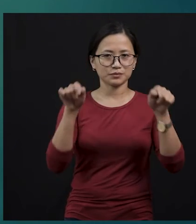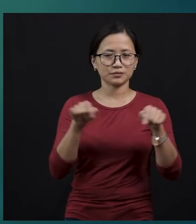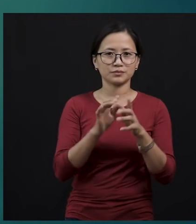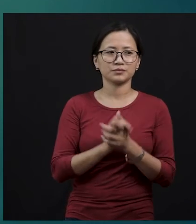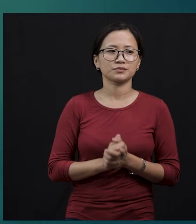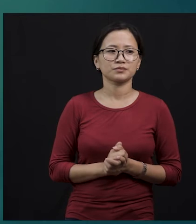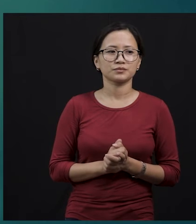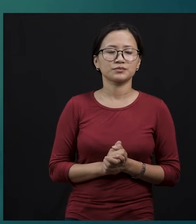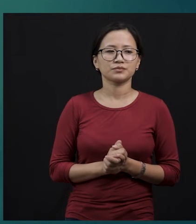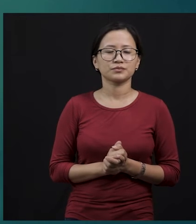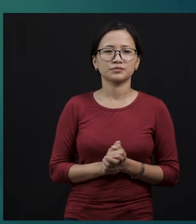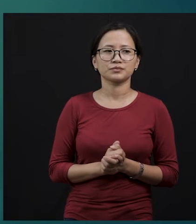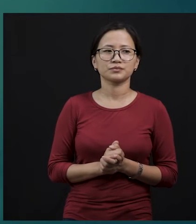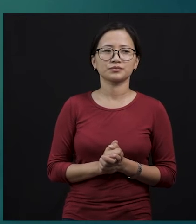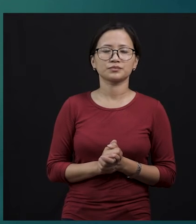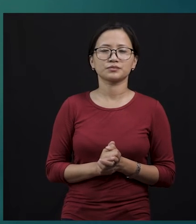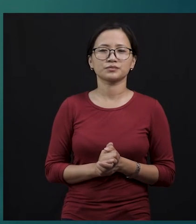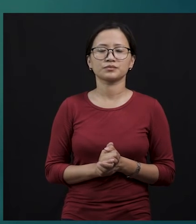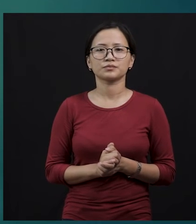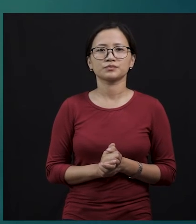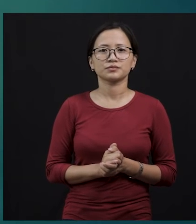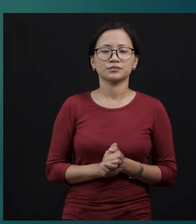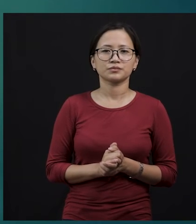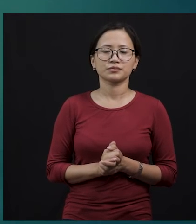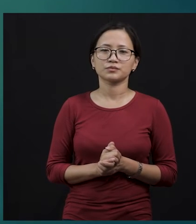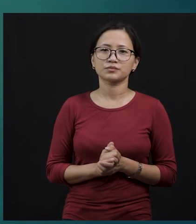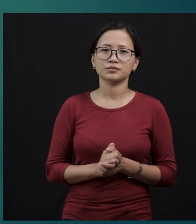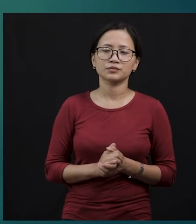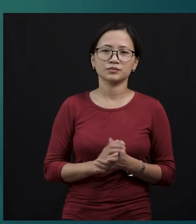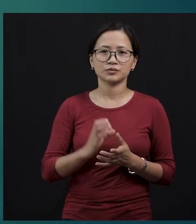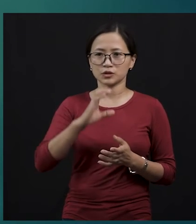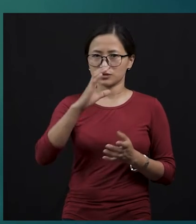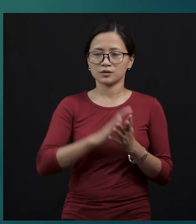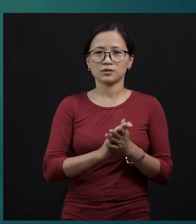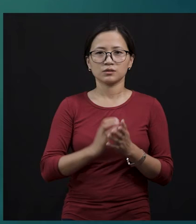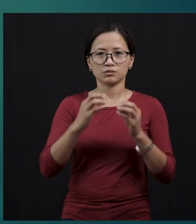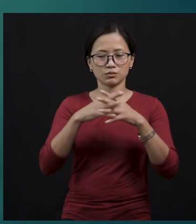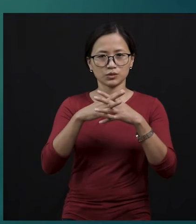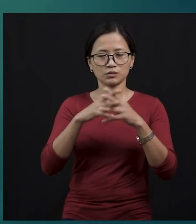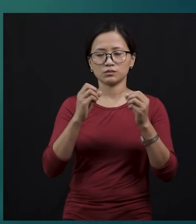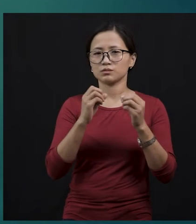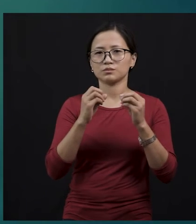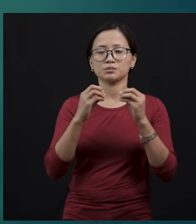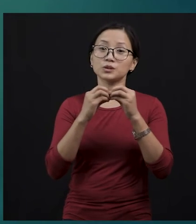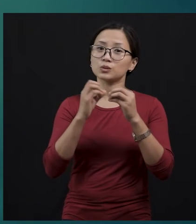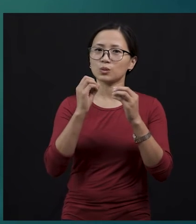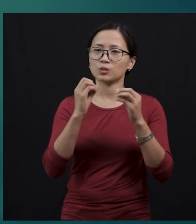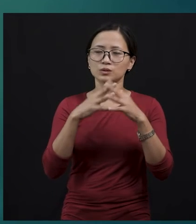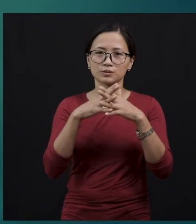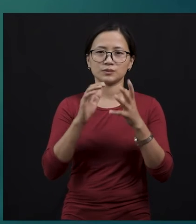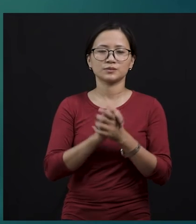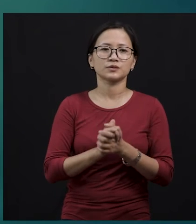bow that bridges, okay? You know what is a bow, right? Curve. C is in the shape of a bow, okay? And so the